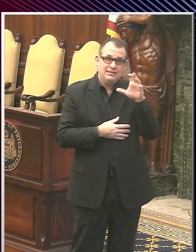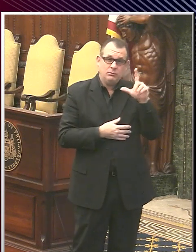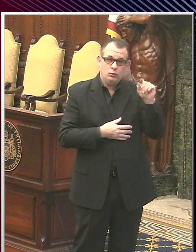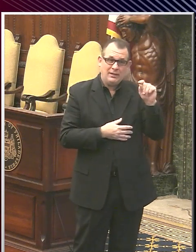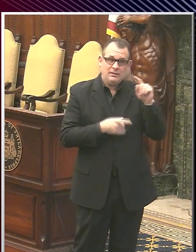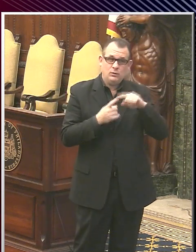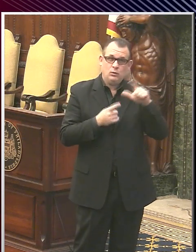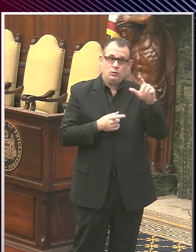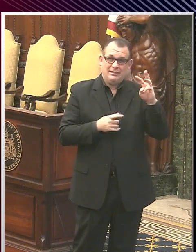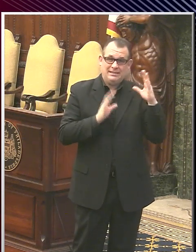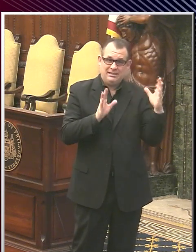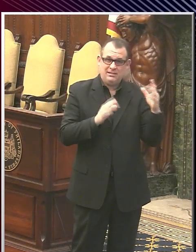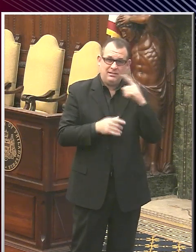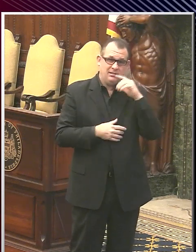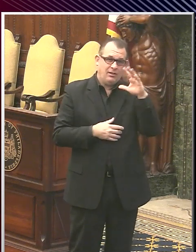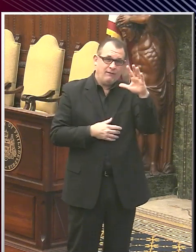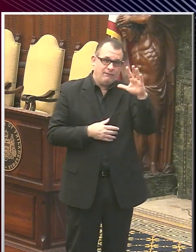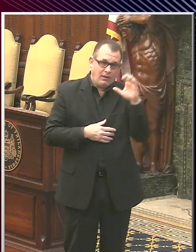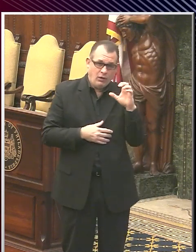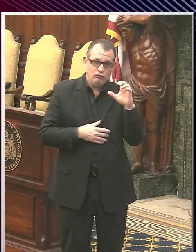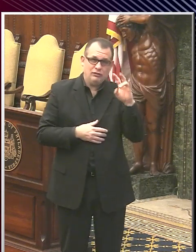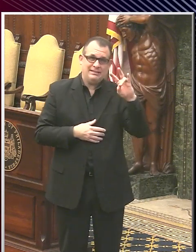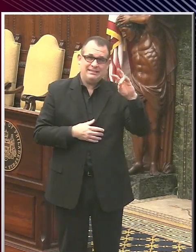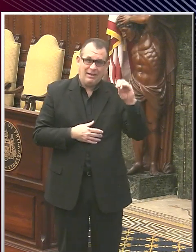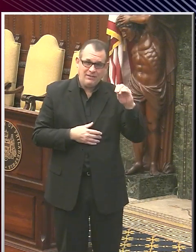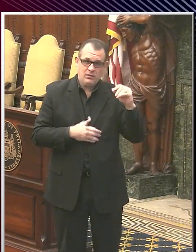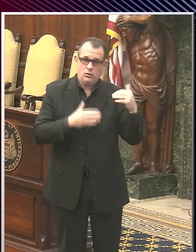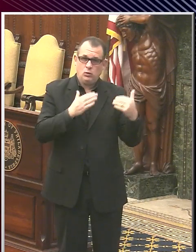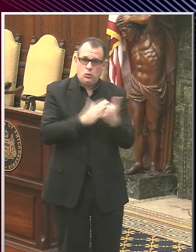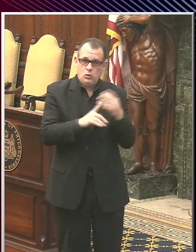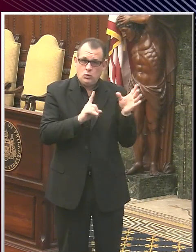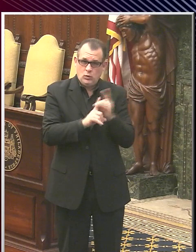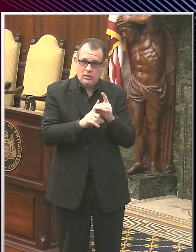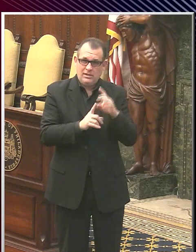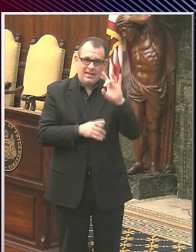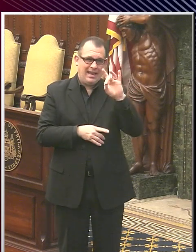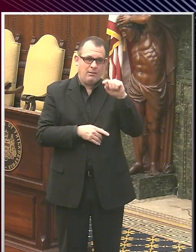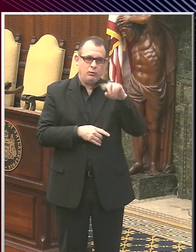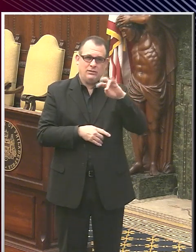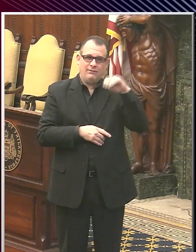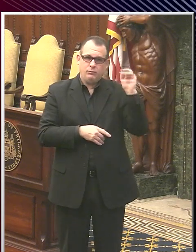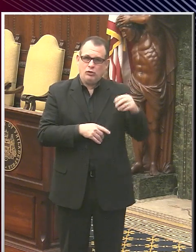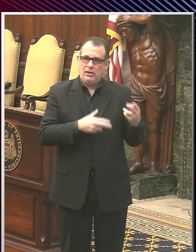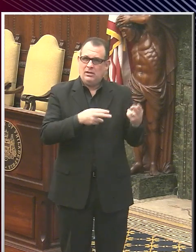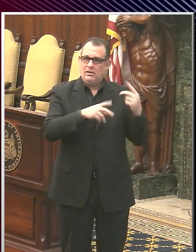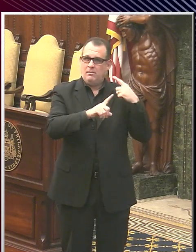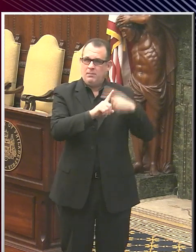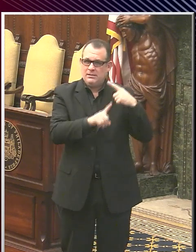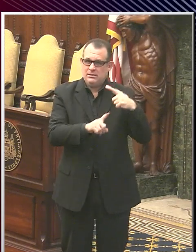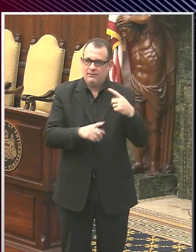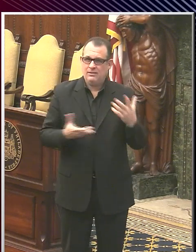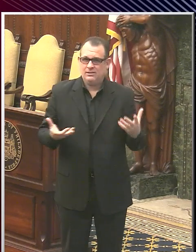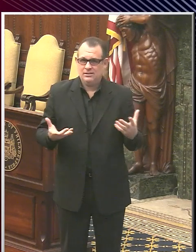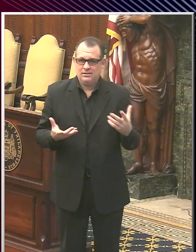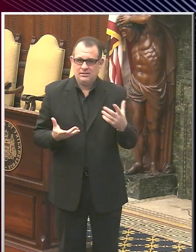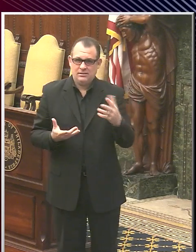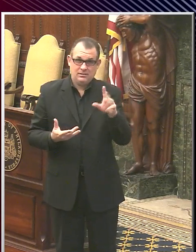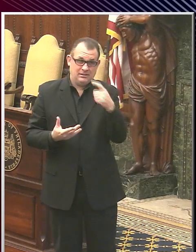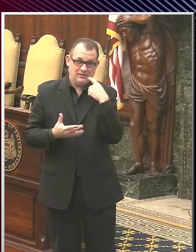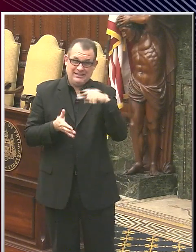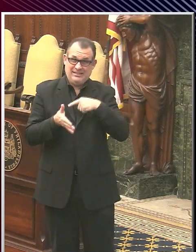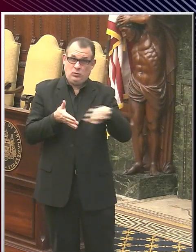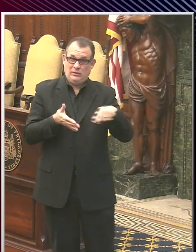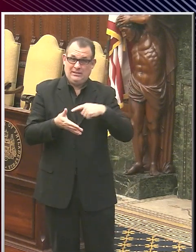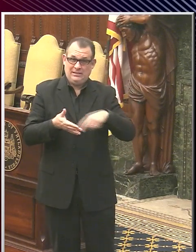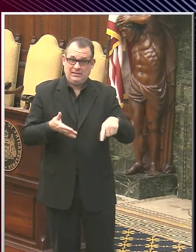averaged 570 cases per day, and 8.7% of the tests were positive. So for this past week, then you see that we had a